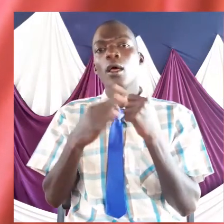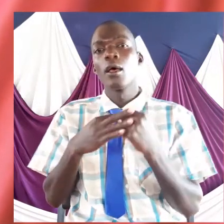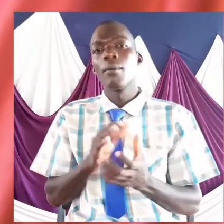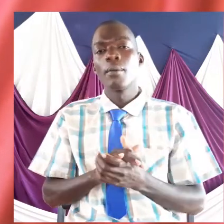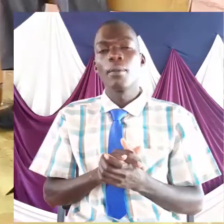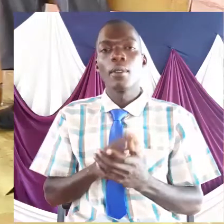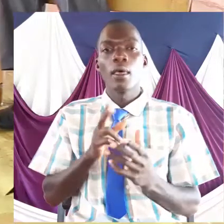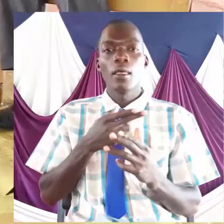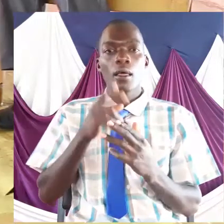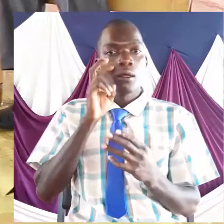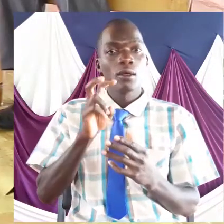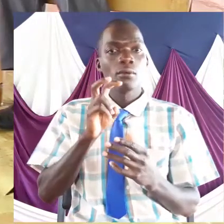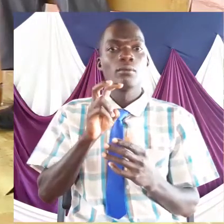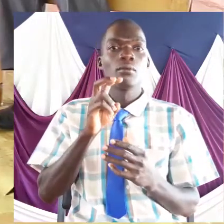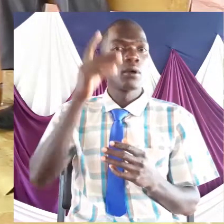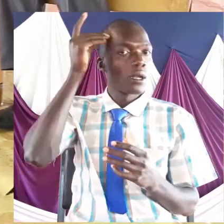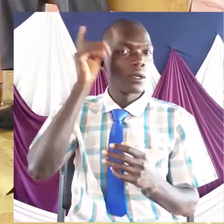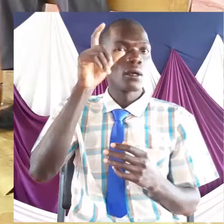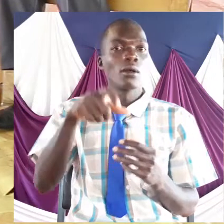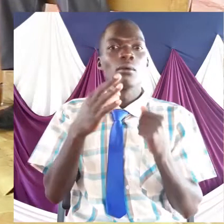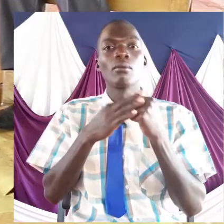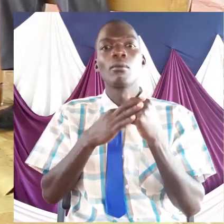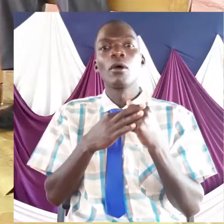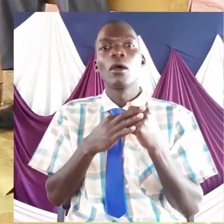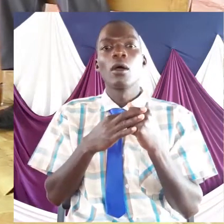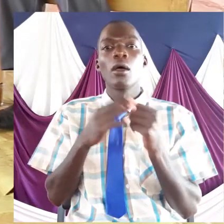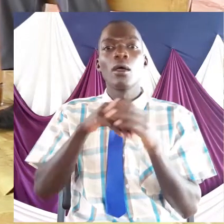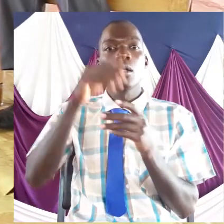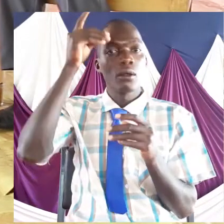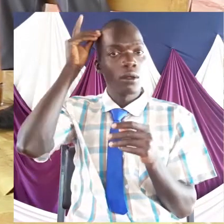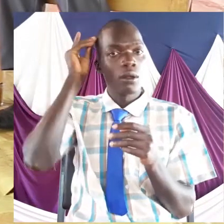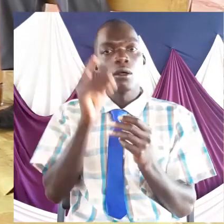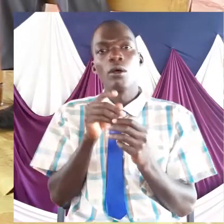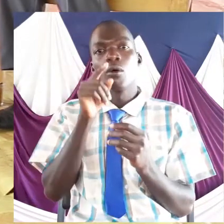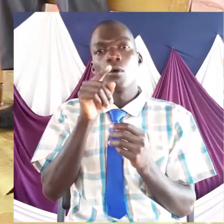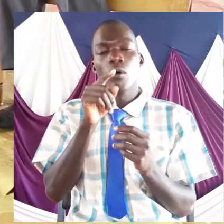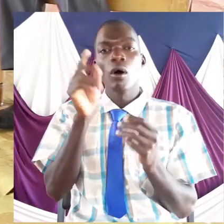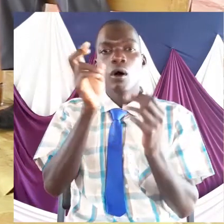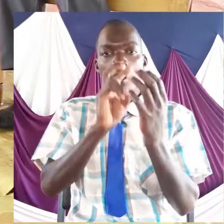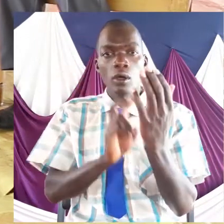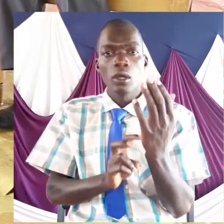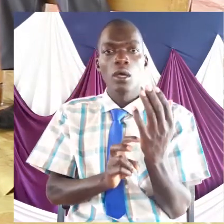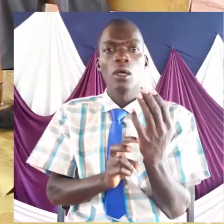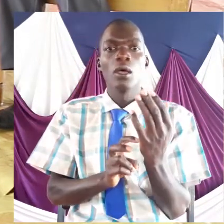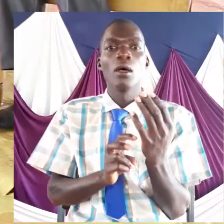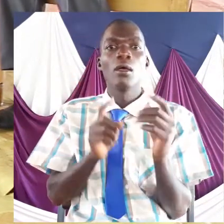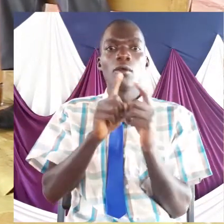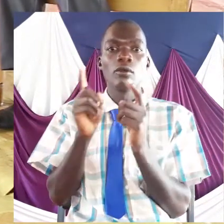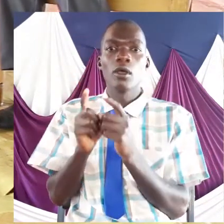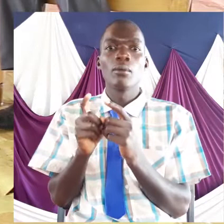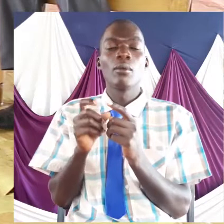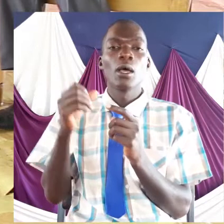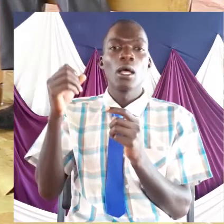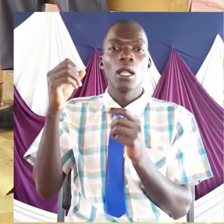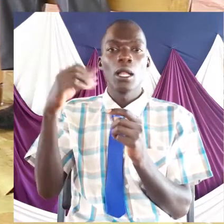1798. Yes. But then, in chapter 8 mm-hmm. of Daniel, mm-hmm. the concern here is the cleansing of the